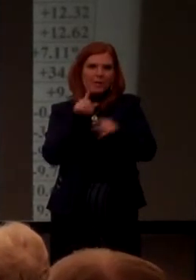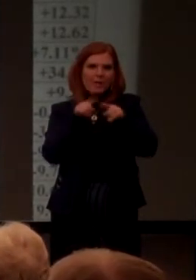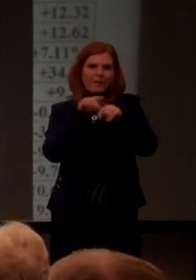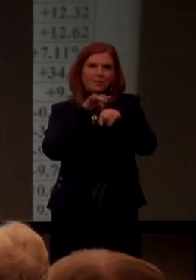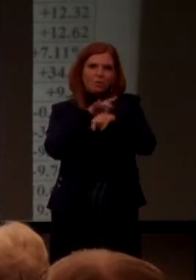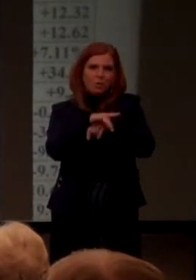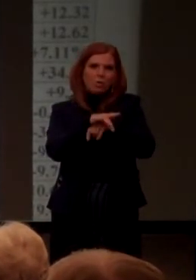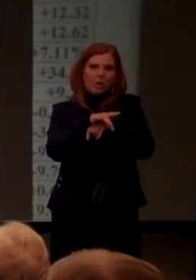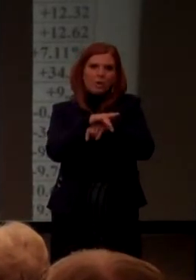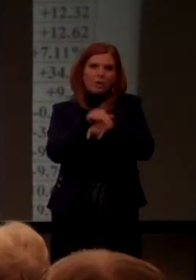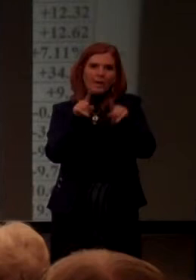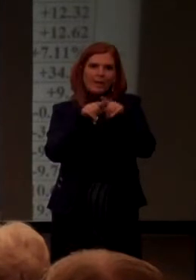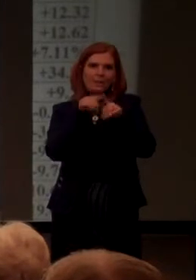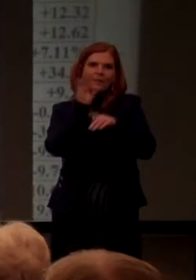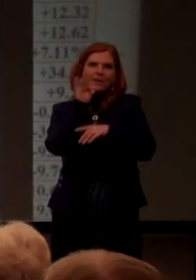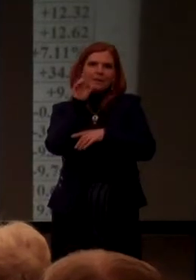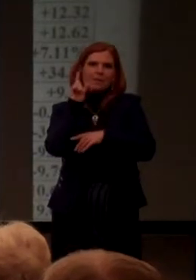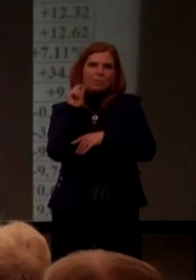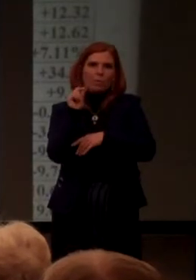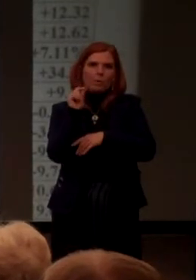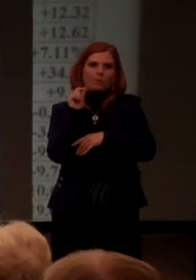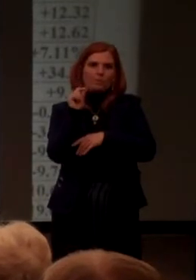early as 1920.